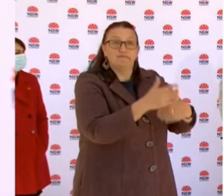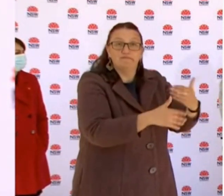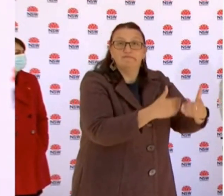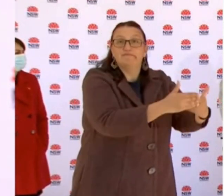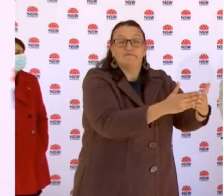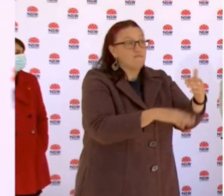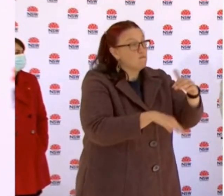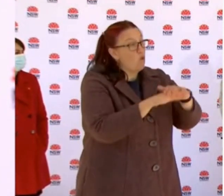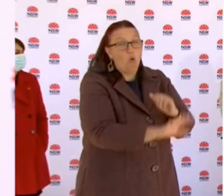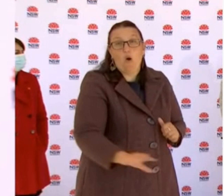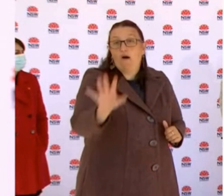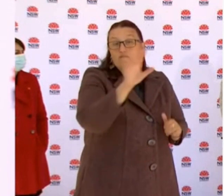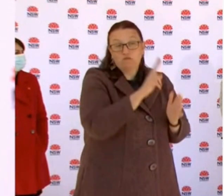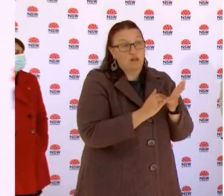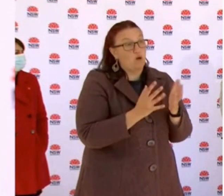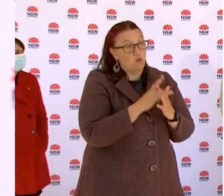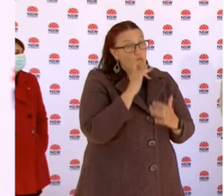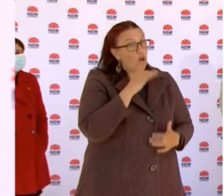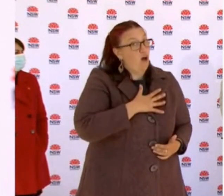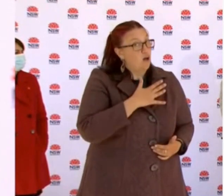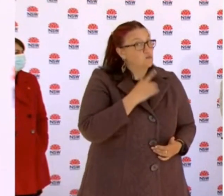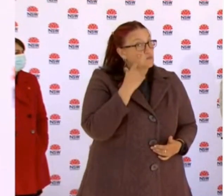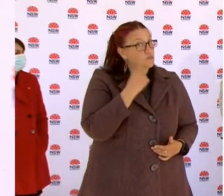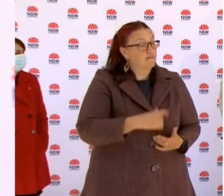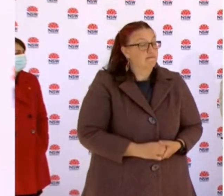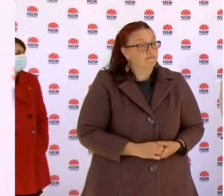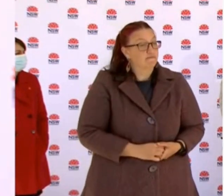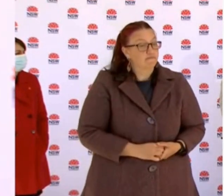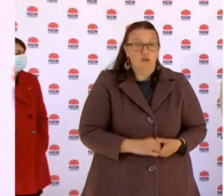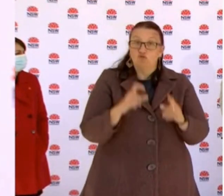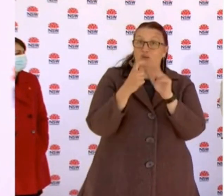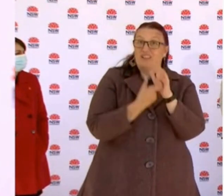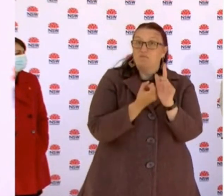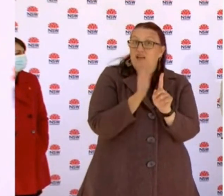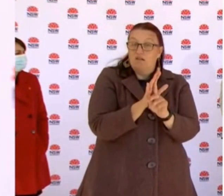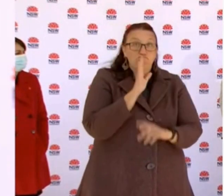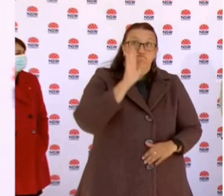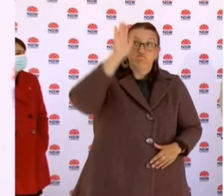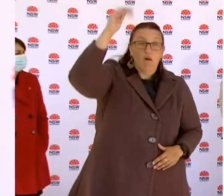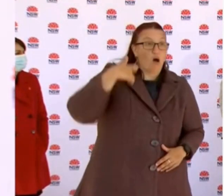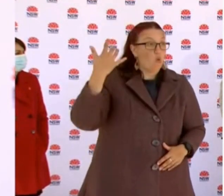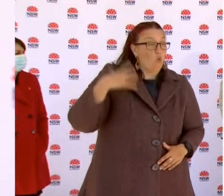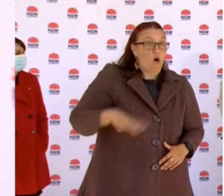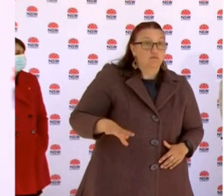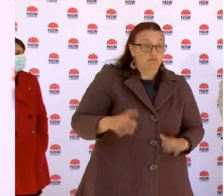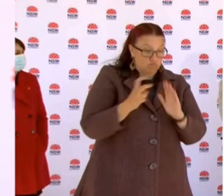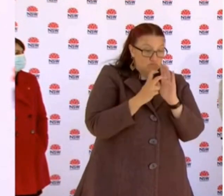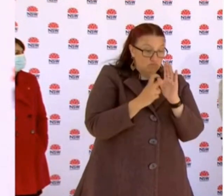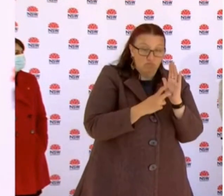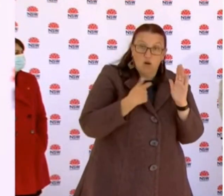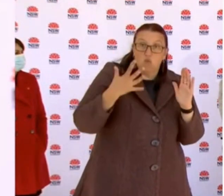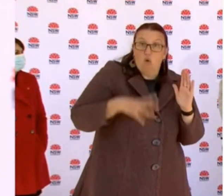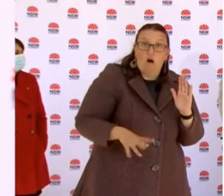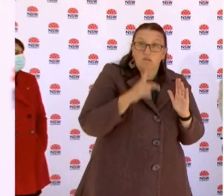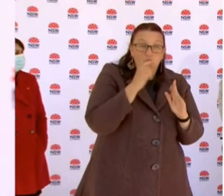the entire state of New South Wales. I think the GPs themselves have indicated that they would like to have more of their number actually able